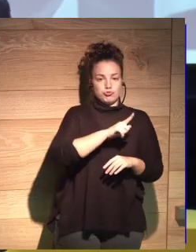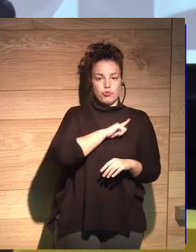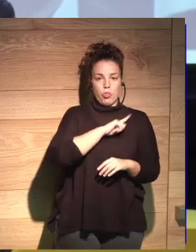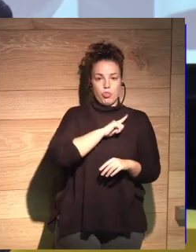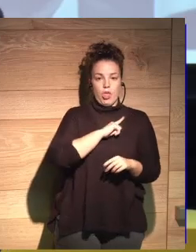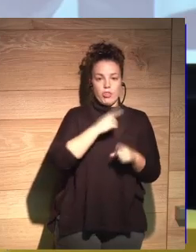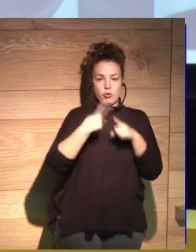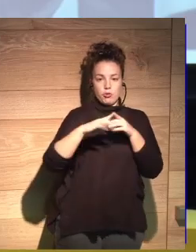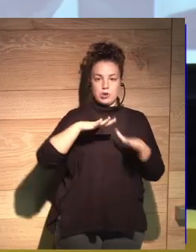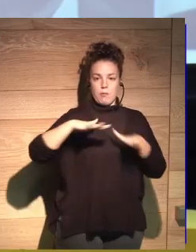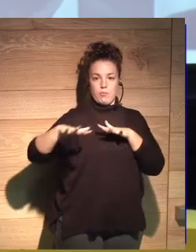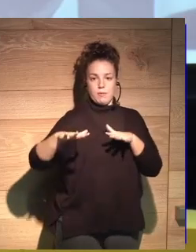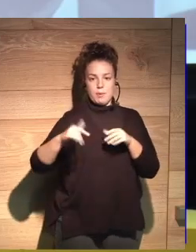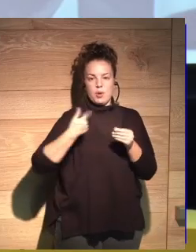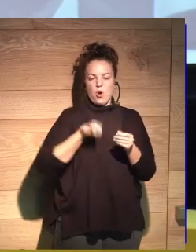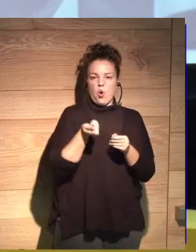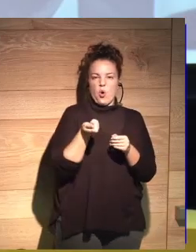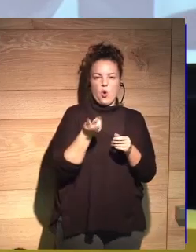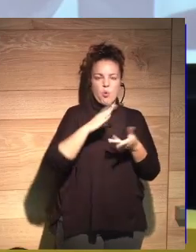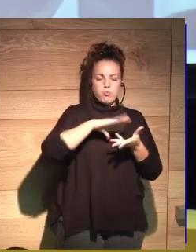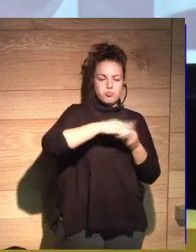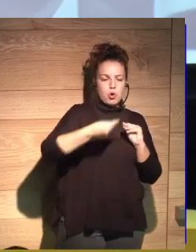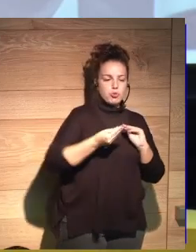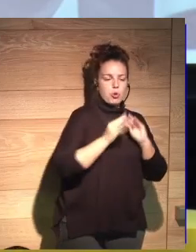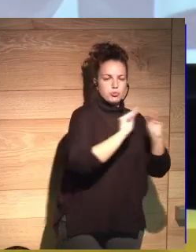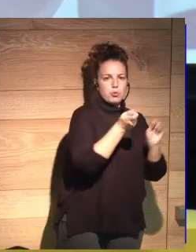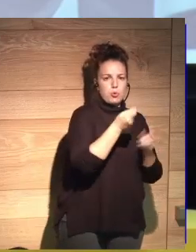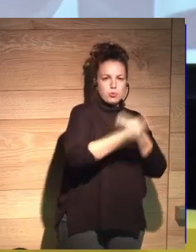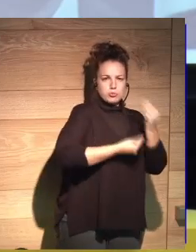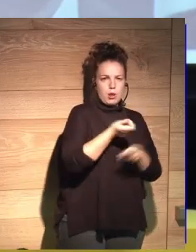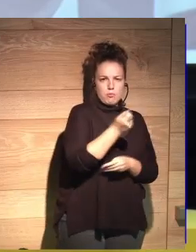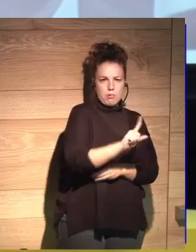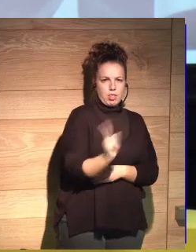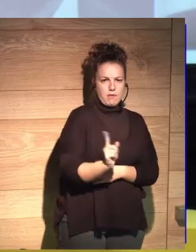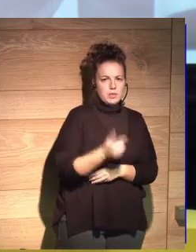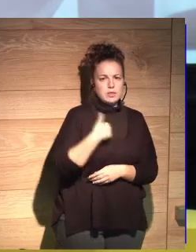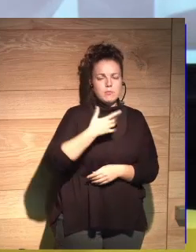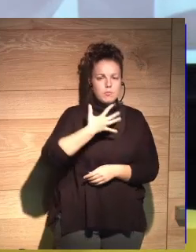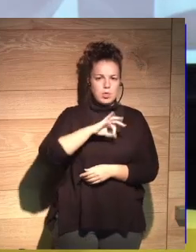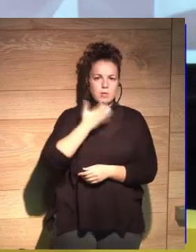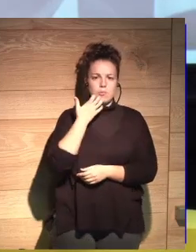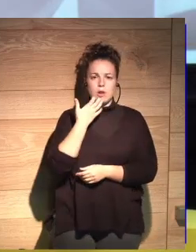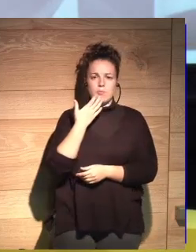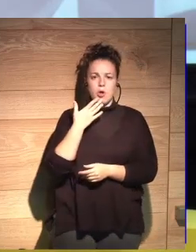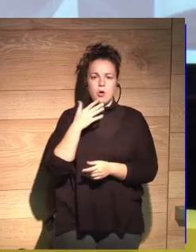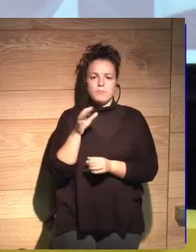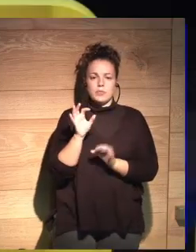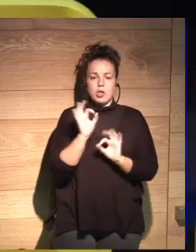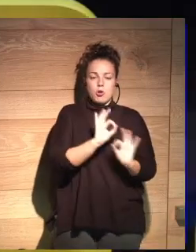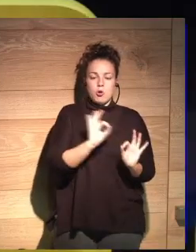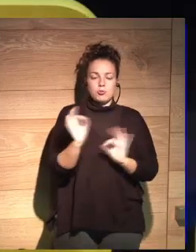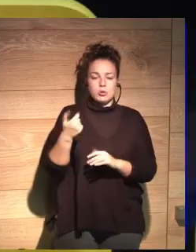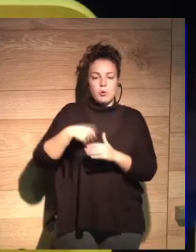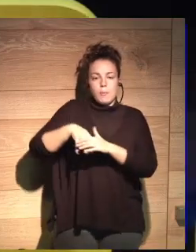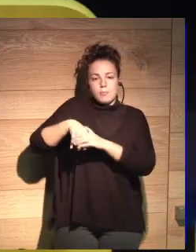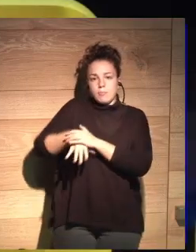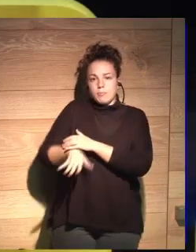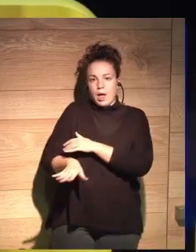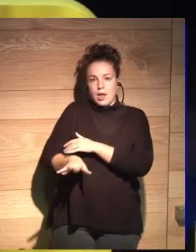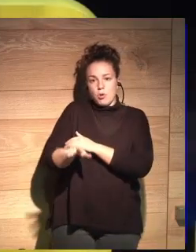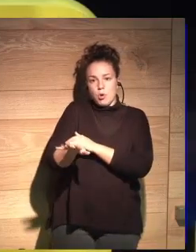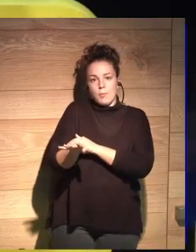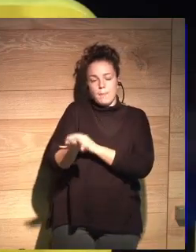make regulators. I put my hand into a regulator that is connected to a fine manipulator, for example, for surgery.